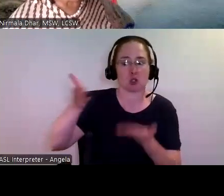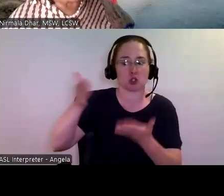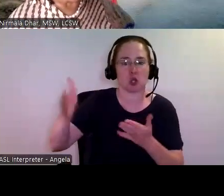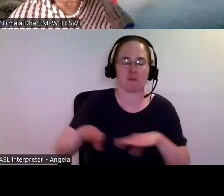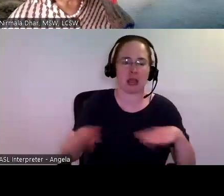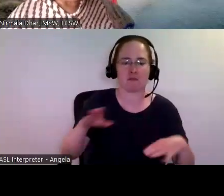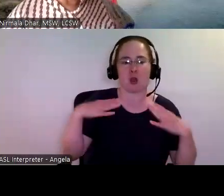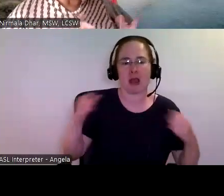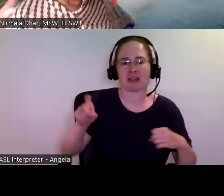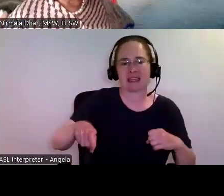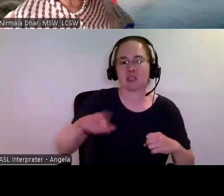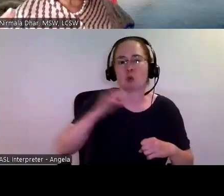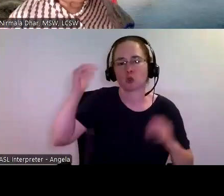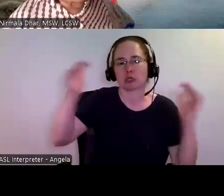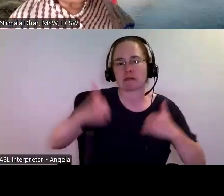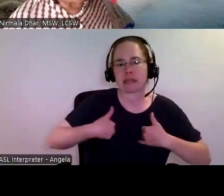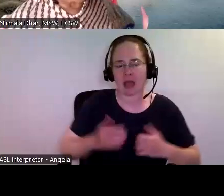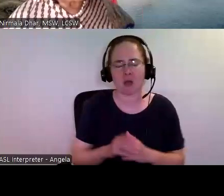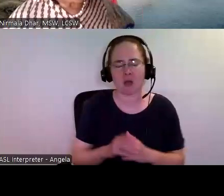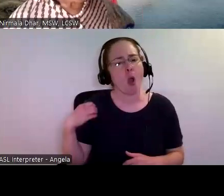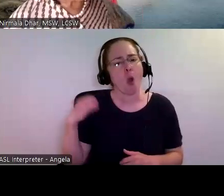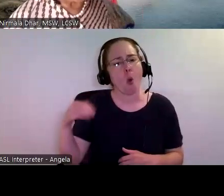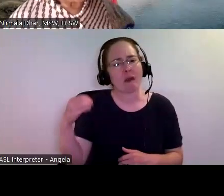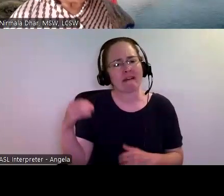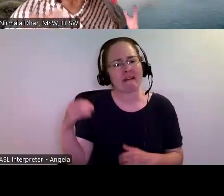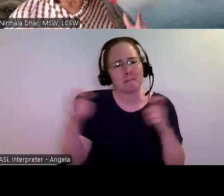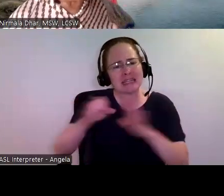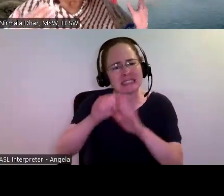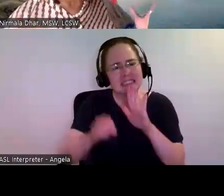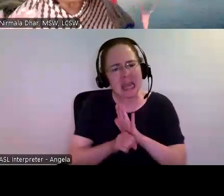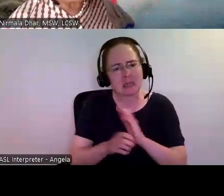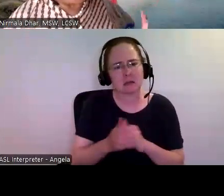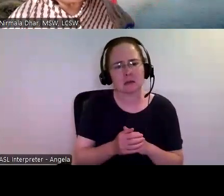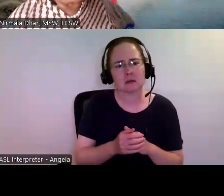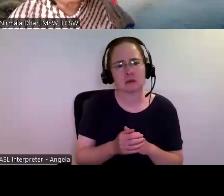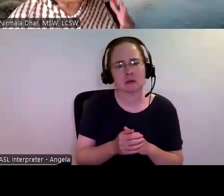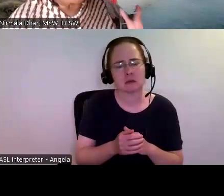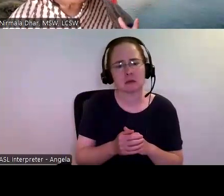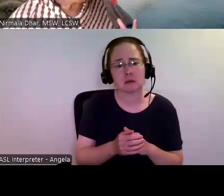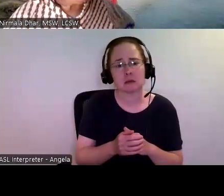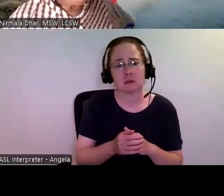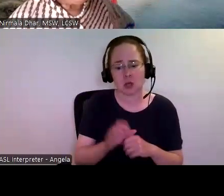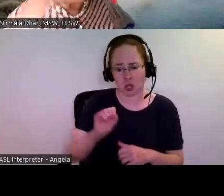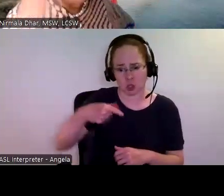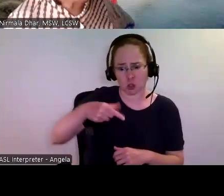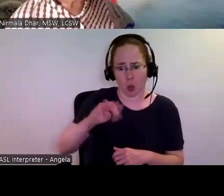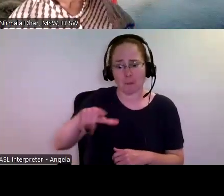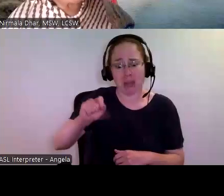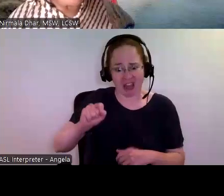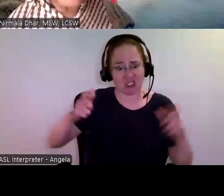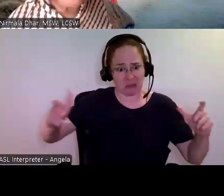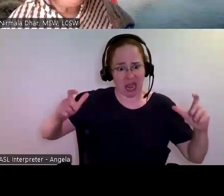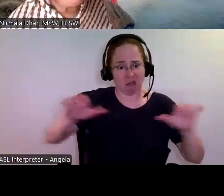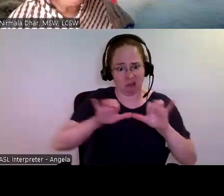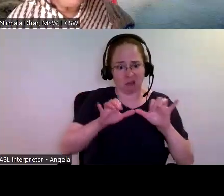needs of older adults. You know, Oregon is very big. It's a very big state, 9th in terms of square miles. Much of it